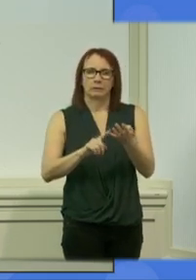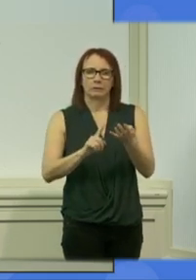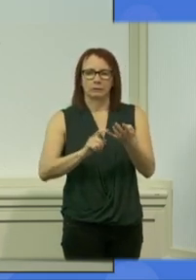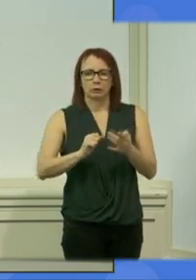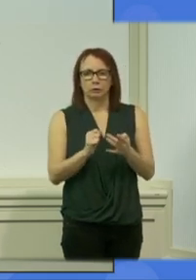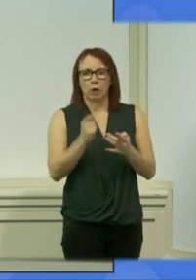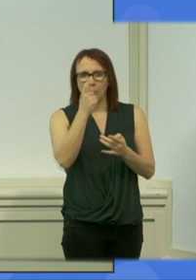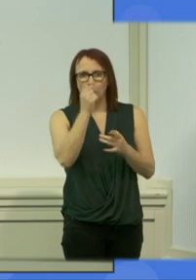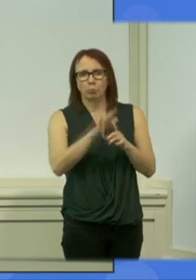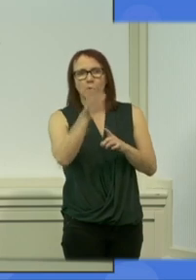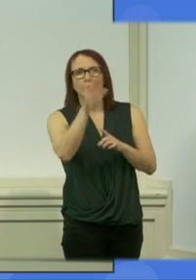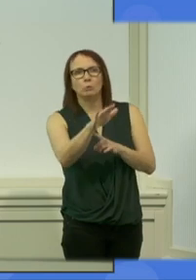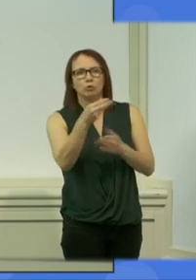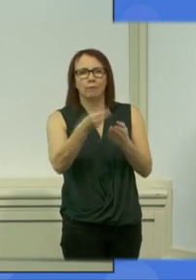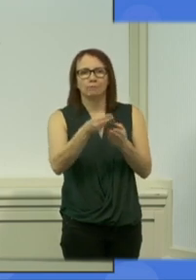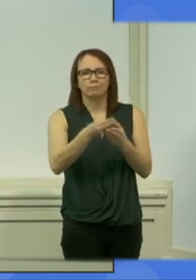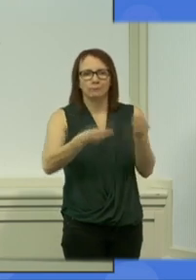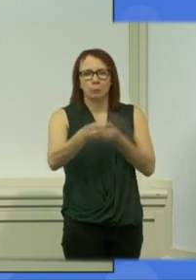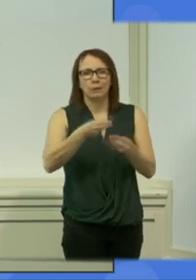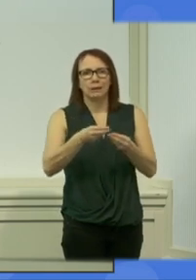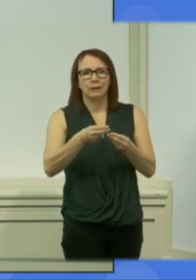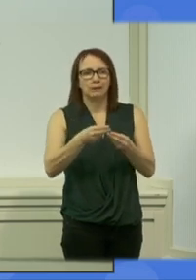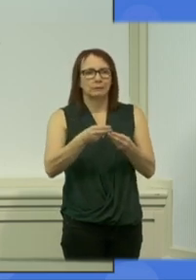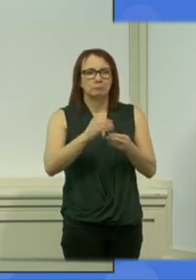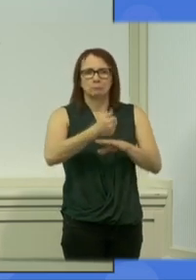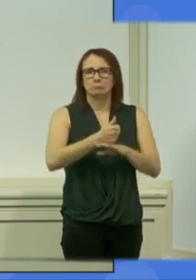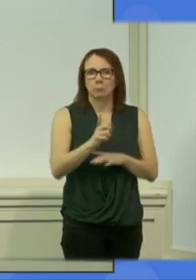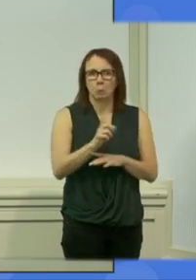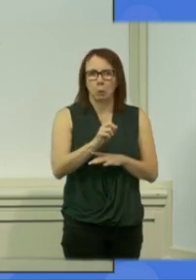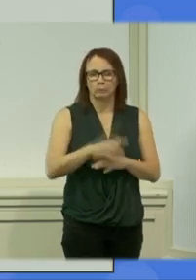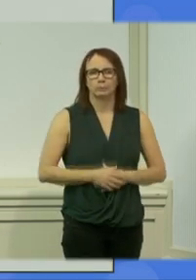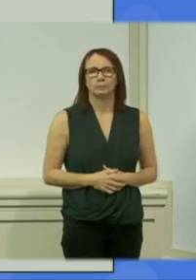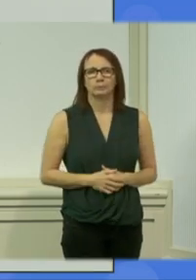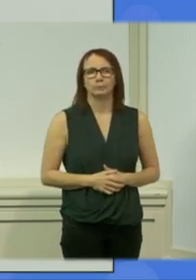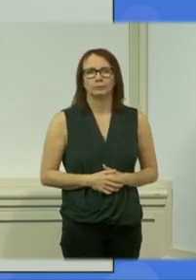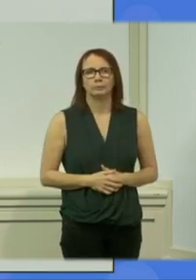future fiscal arrangements. So David, over to you. Thank you.